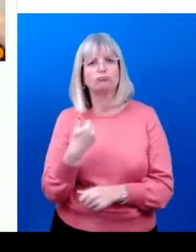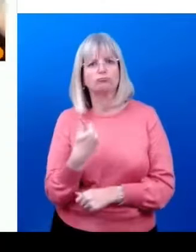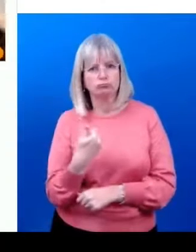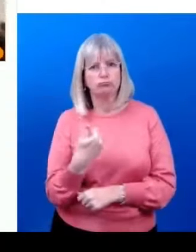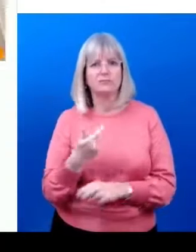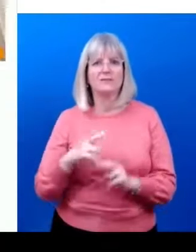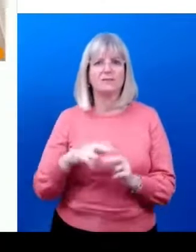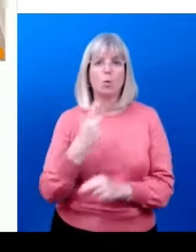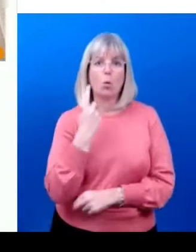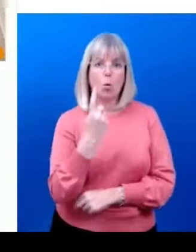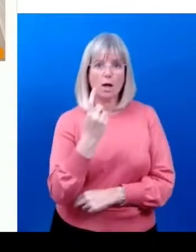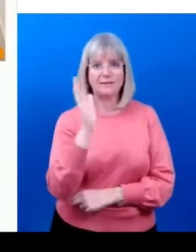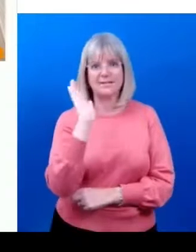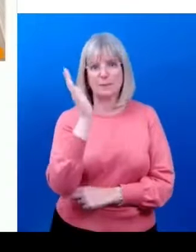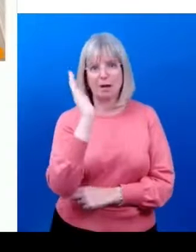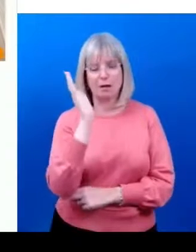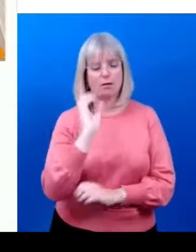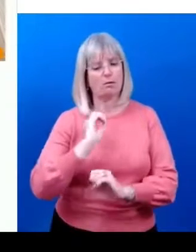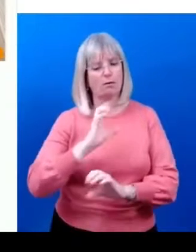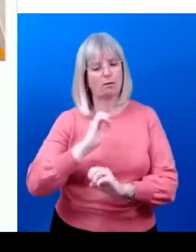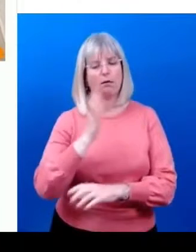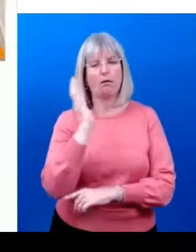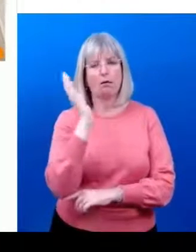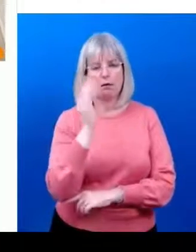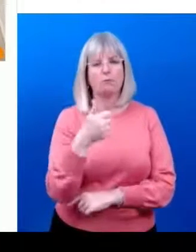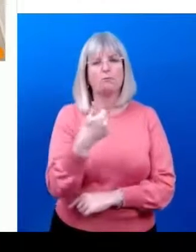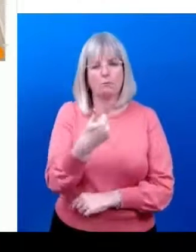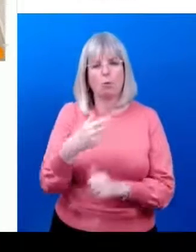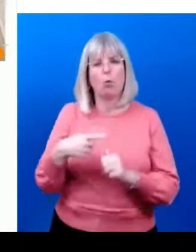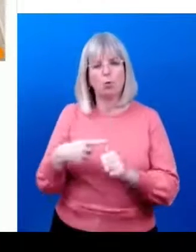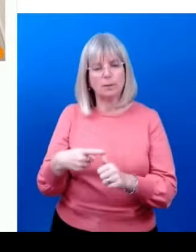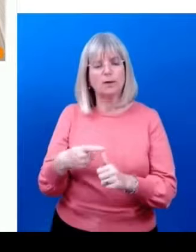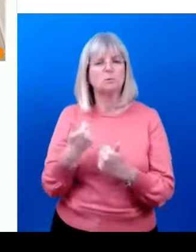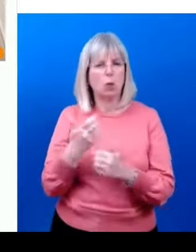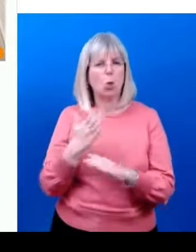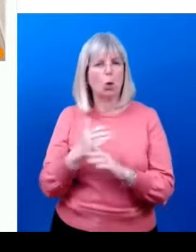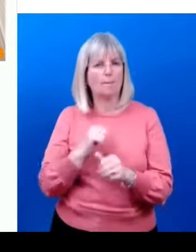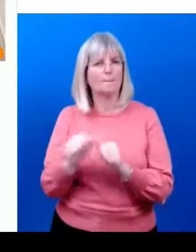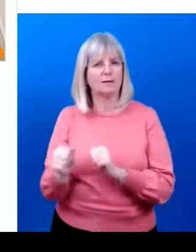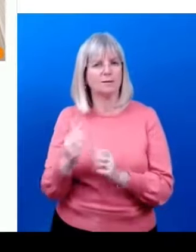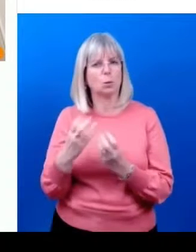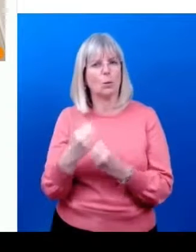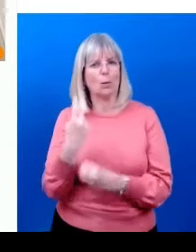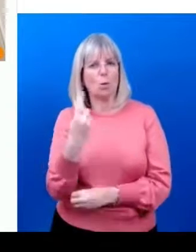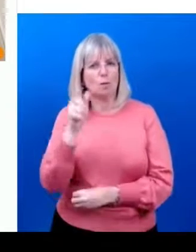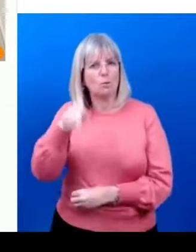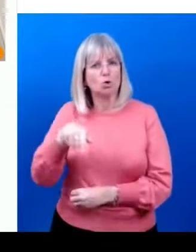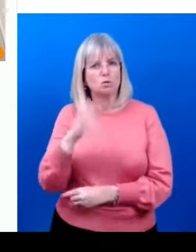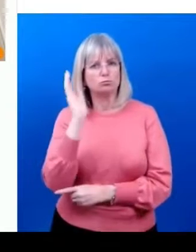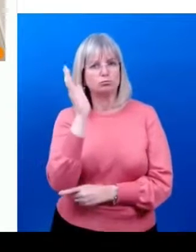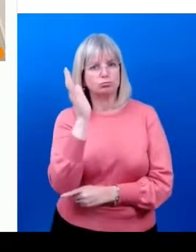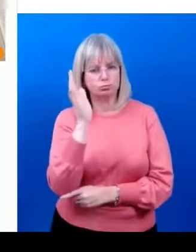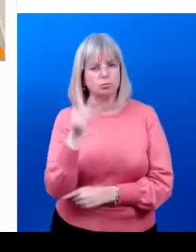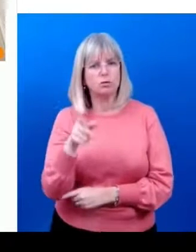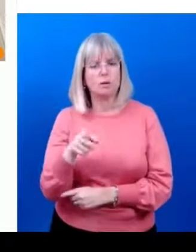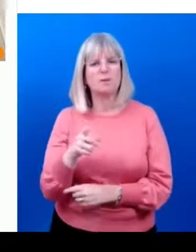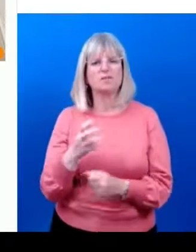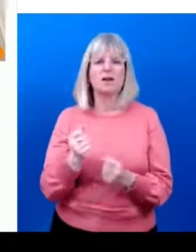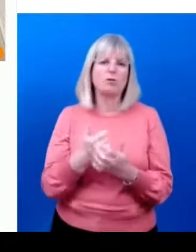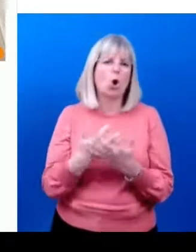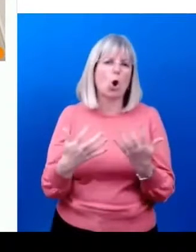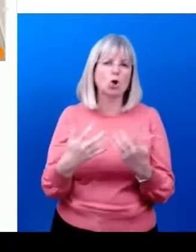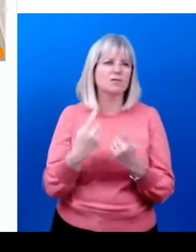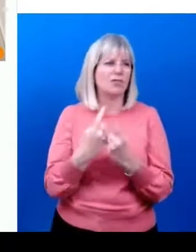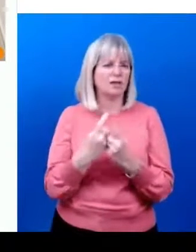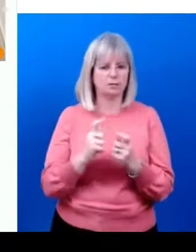works best in that way, but provide the support around it. There's lots of things you can do that don't require having to always pay